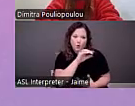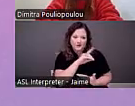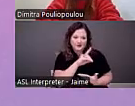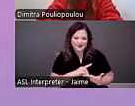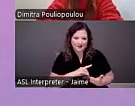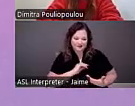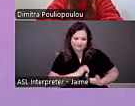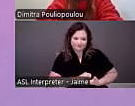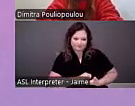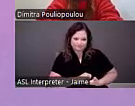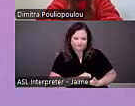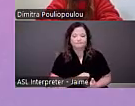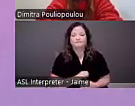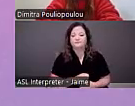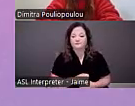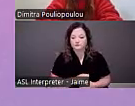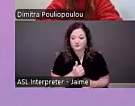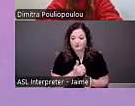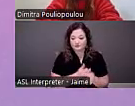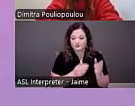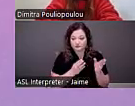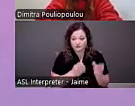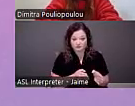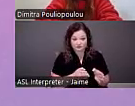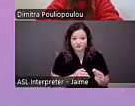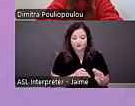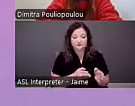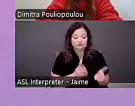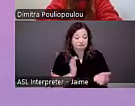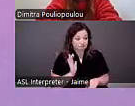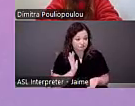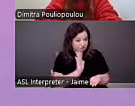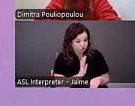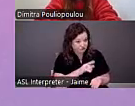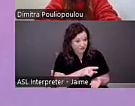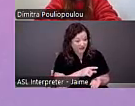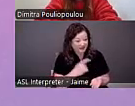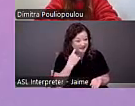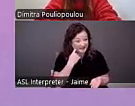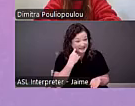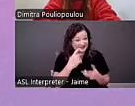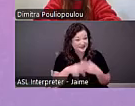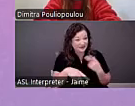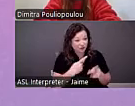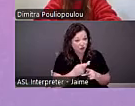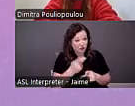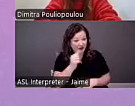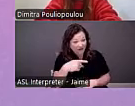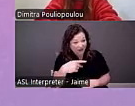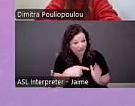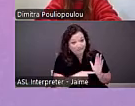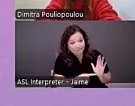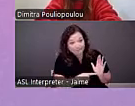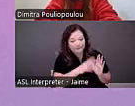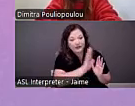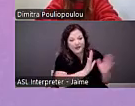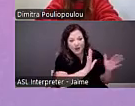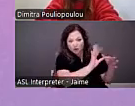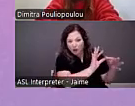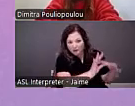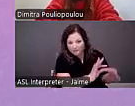which means that each participant was presented with the latest version of the app. And based on the comment, we